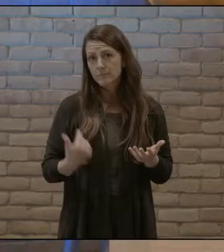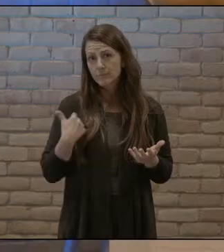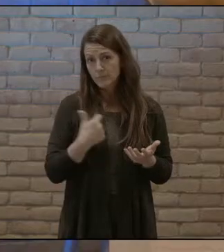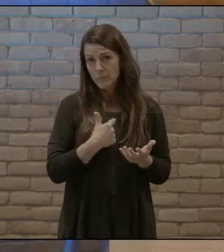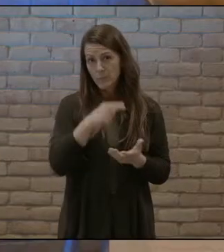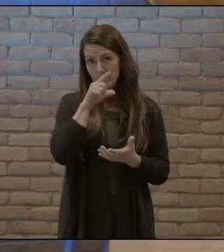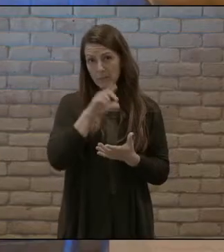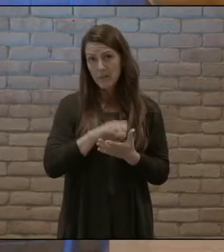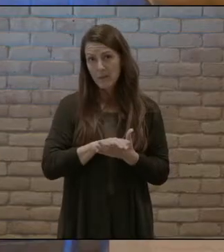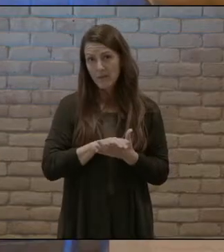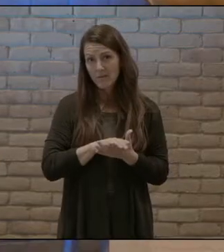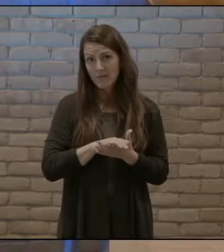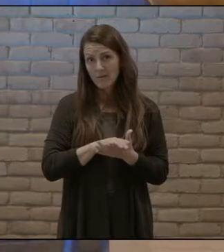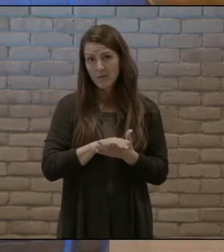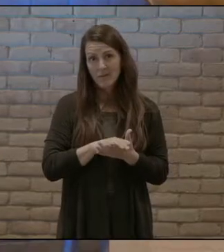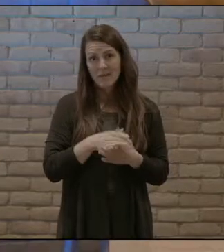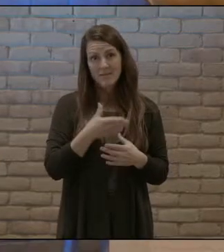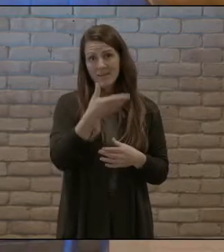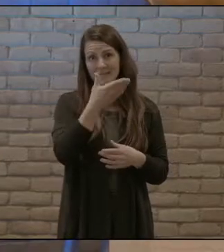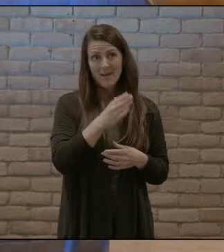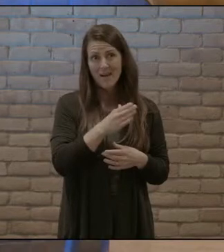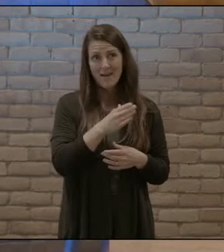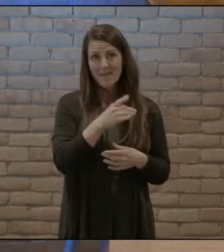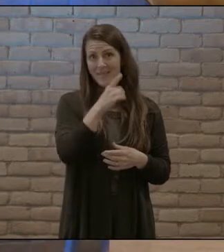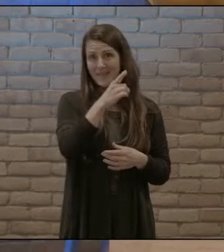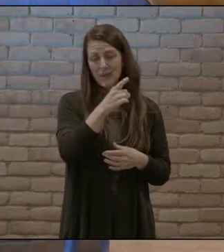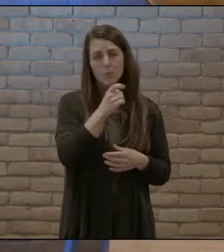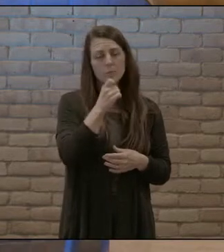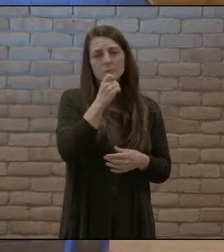that God will not waste this time